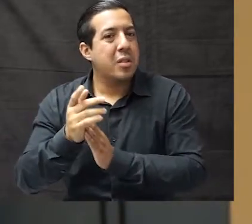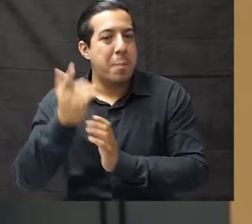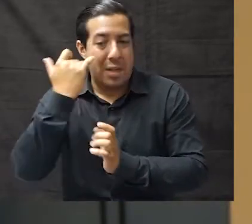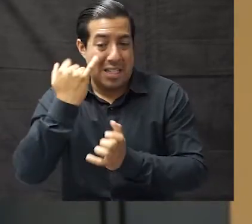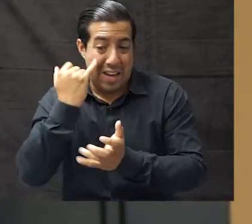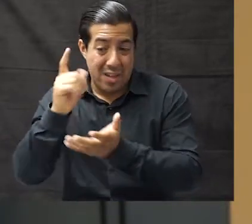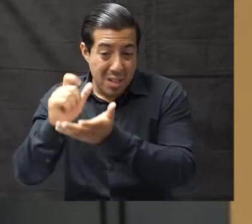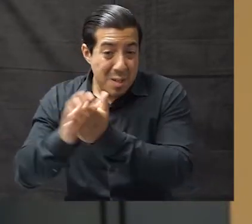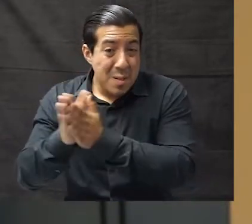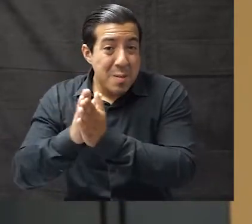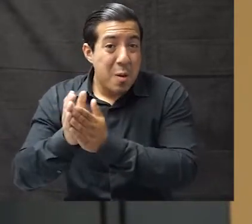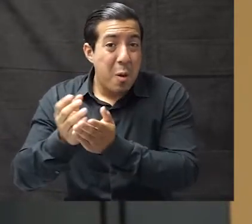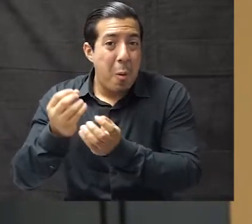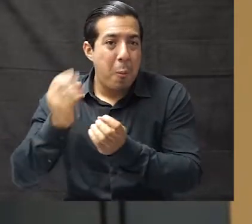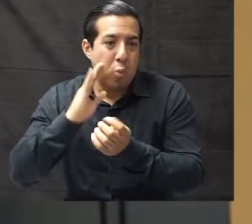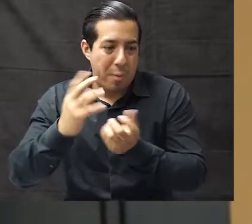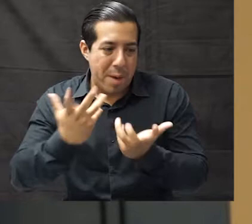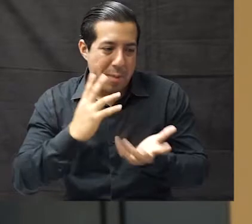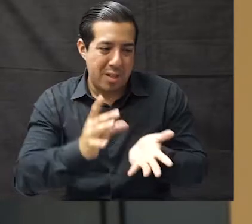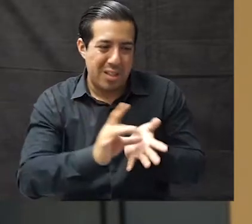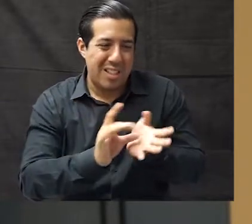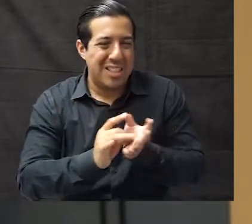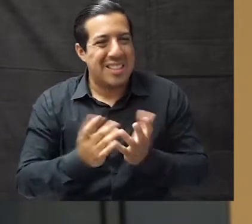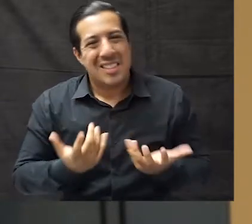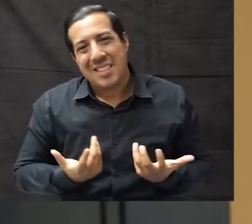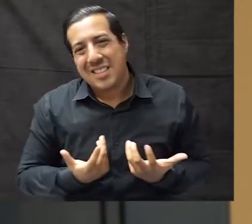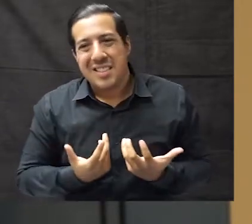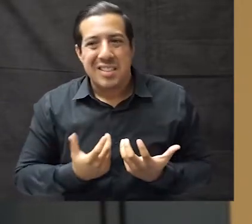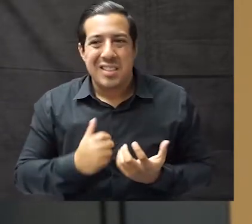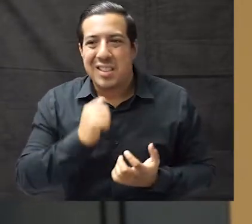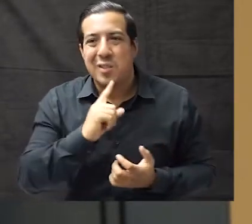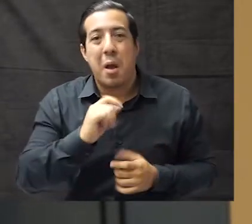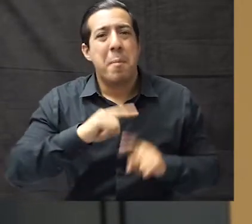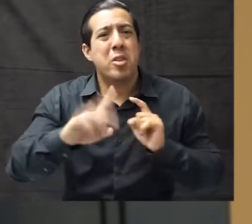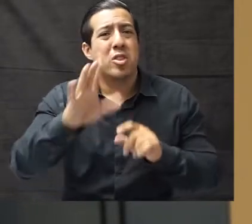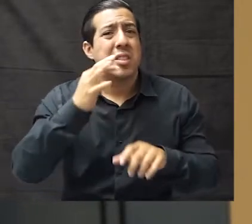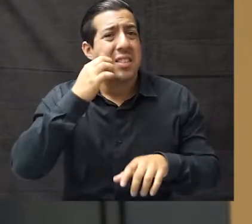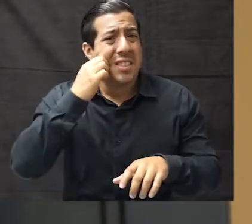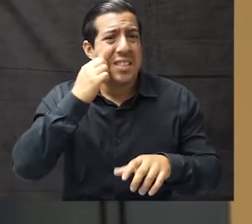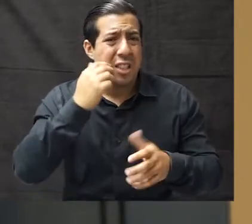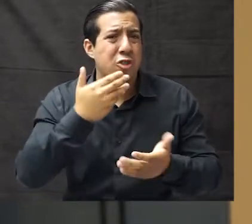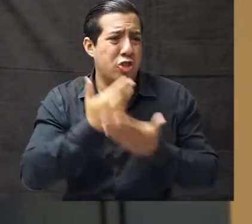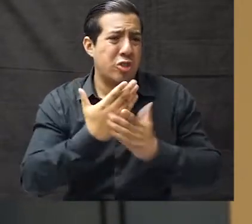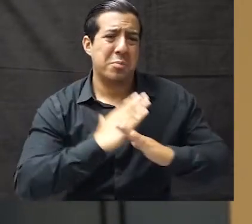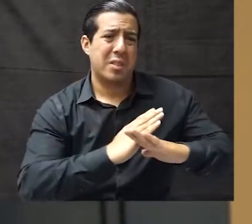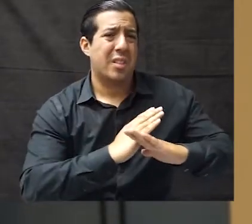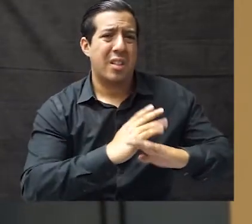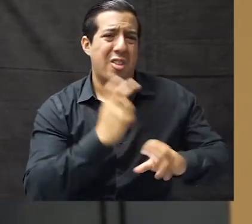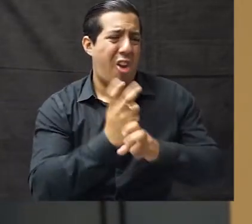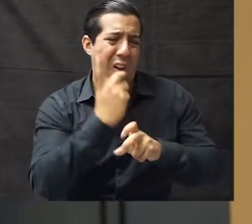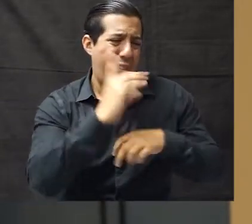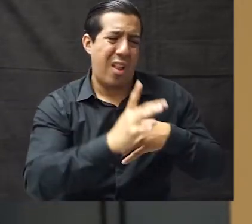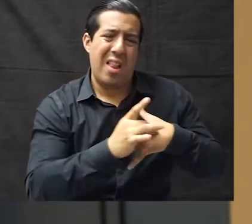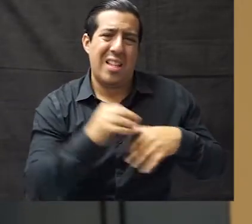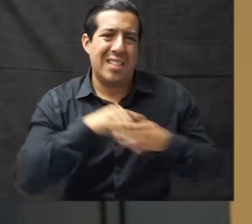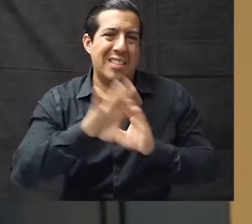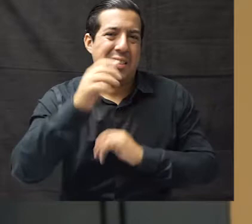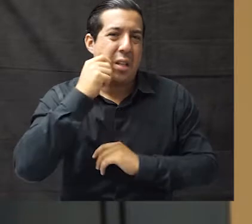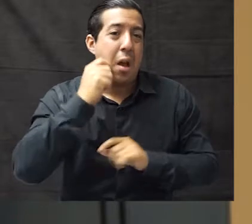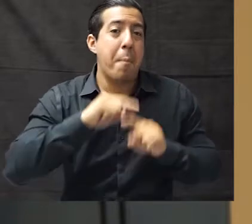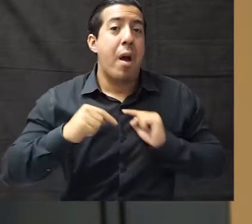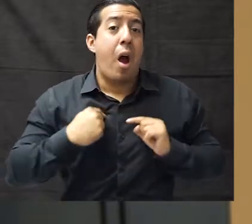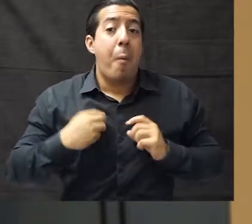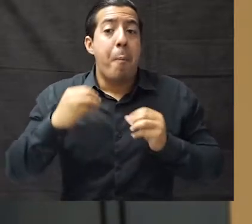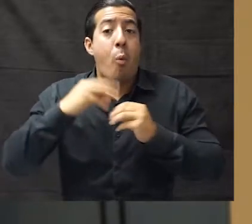it. So like the officers, if you wear the mask is more about keeping you from, licking your elbow, or, hello, so you're